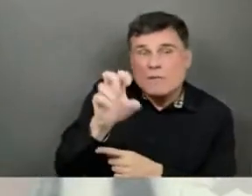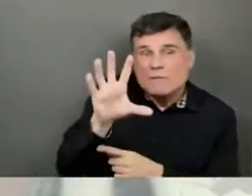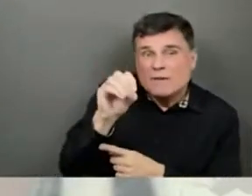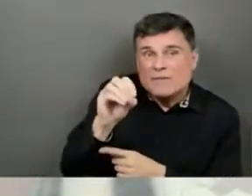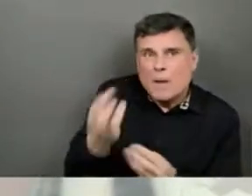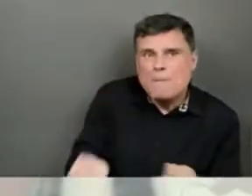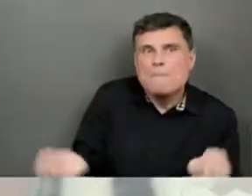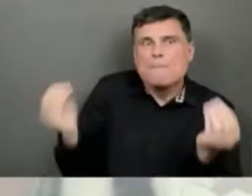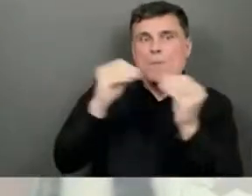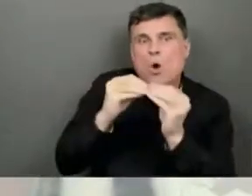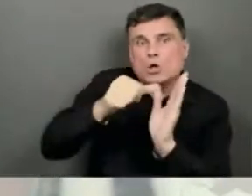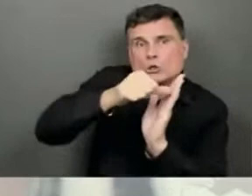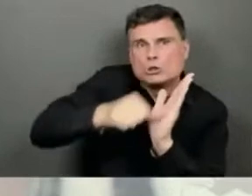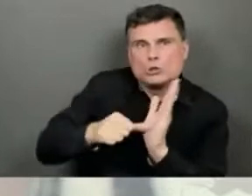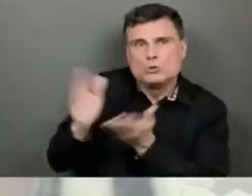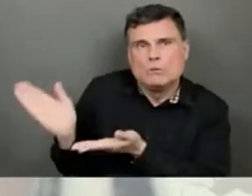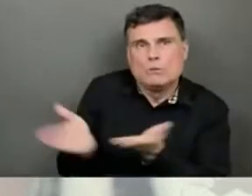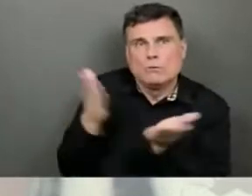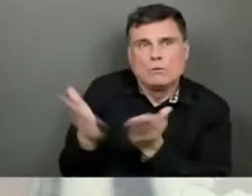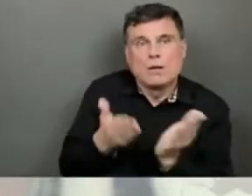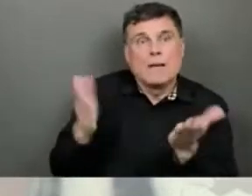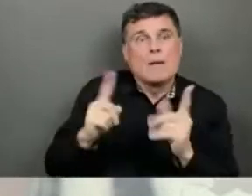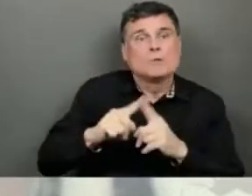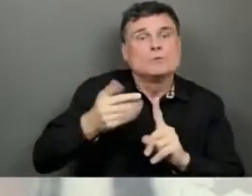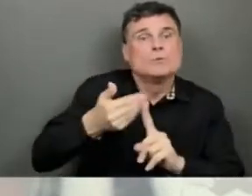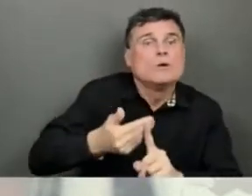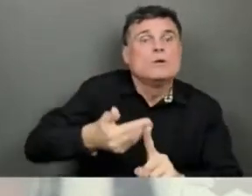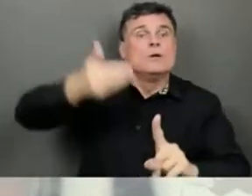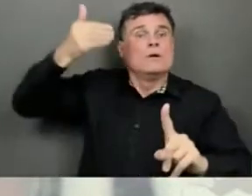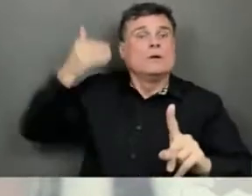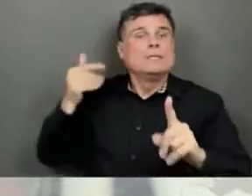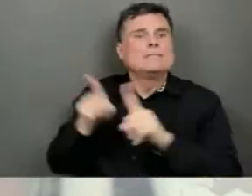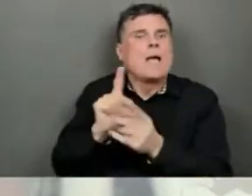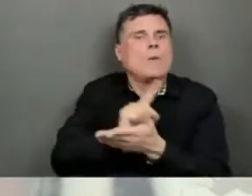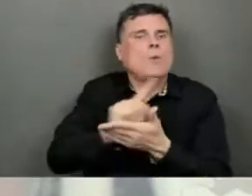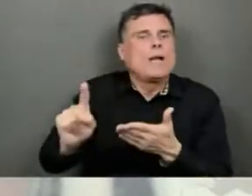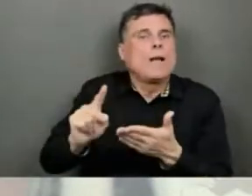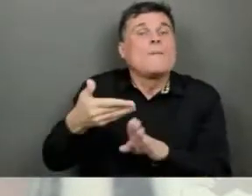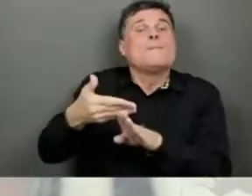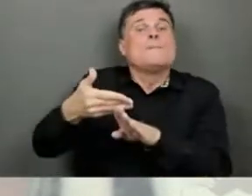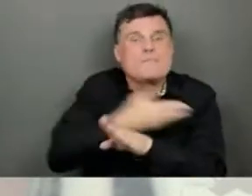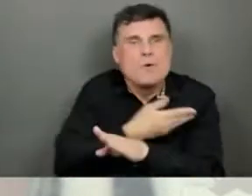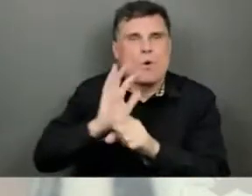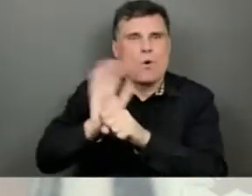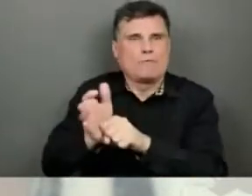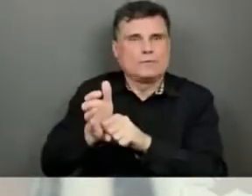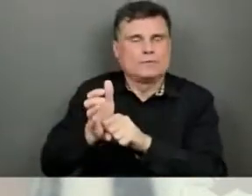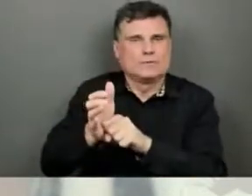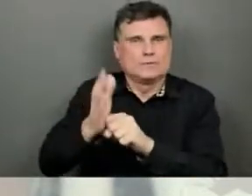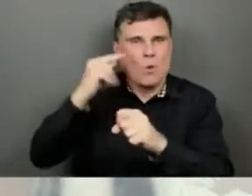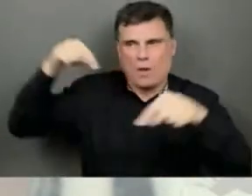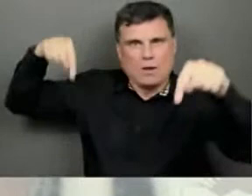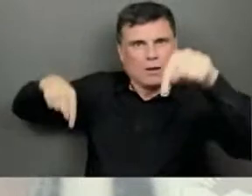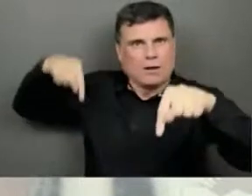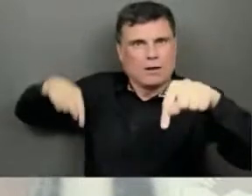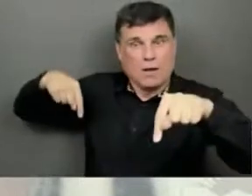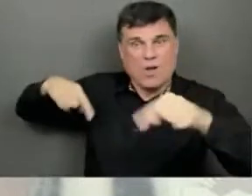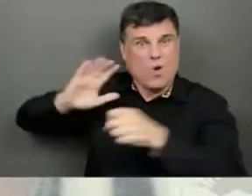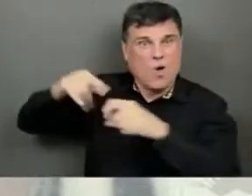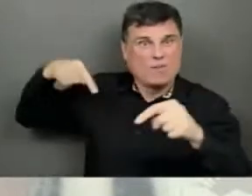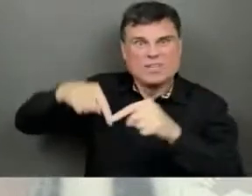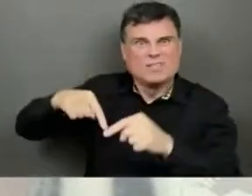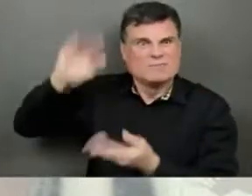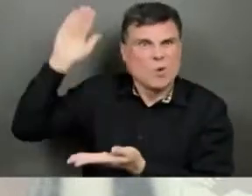did for the very same week in 2019. before the pandemic, in spite of the changes we had to make,